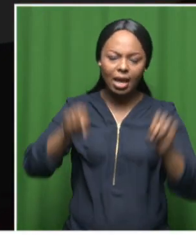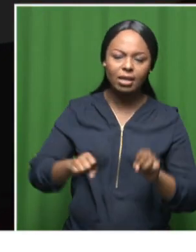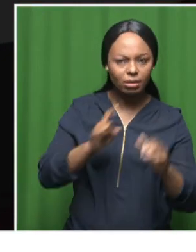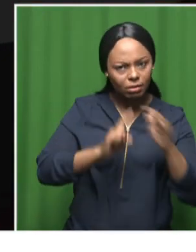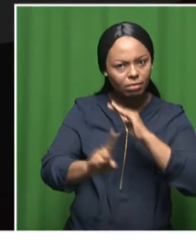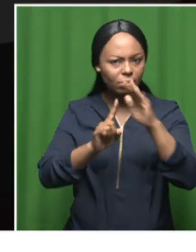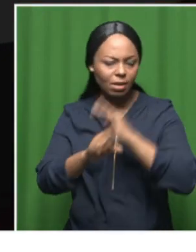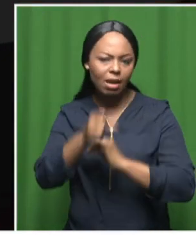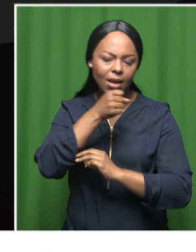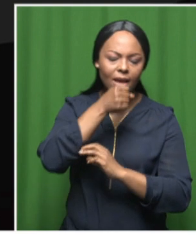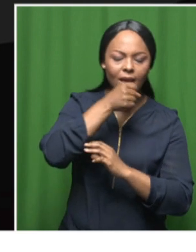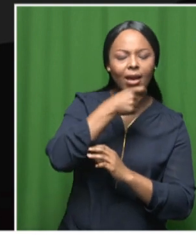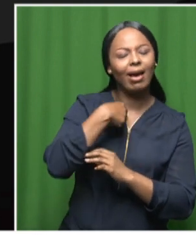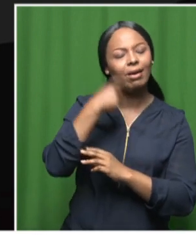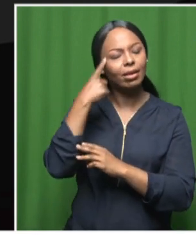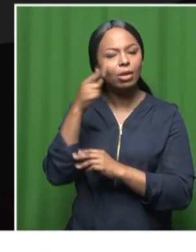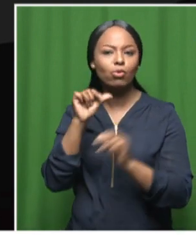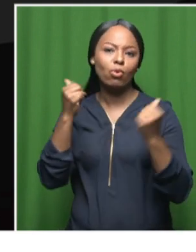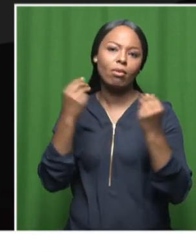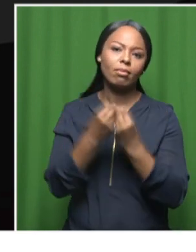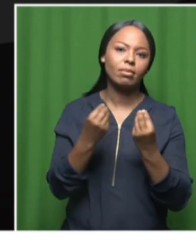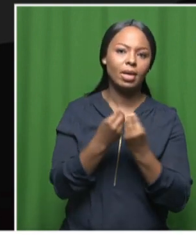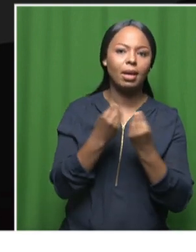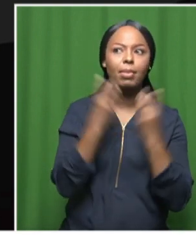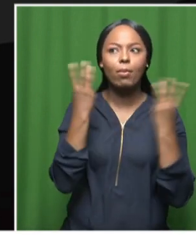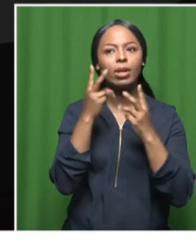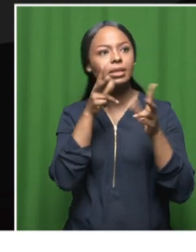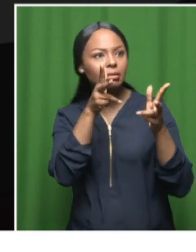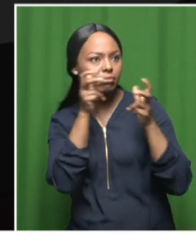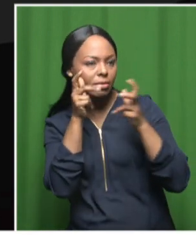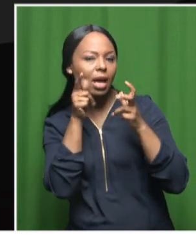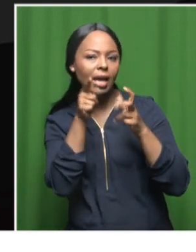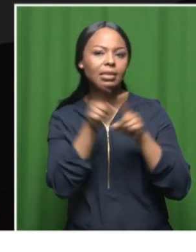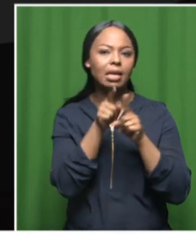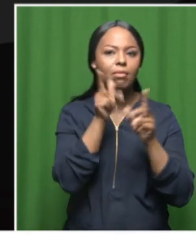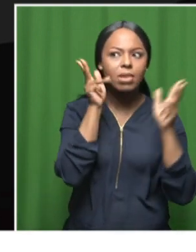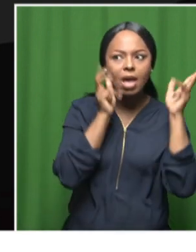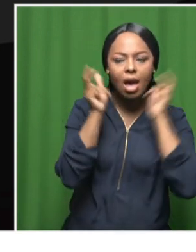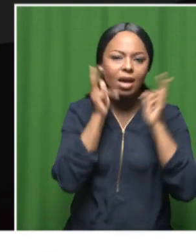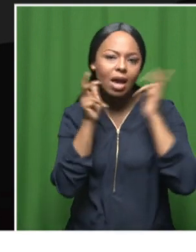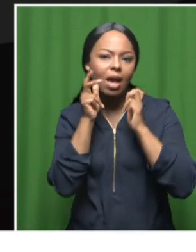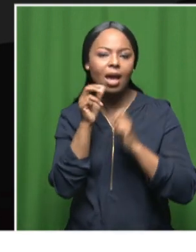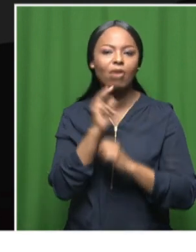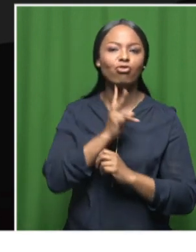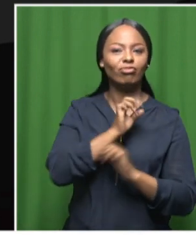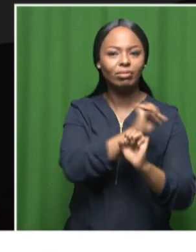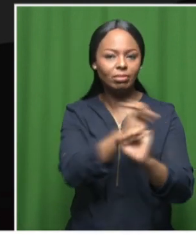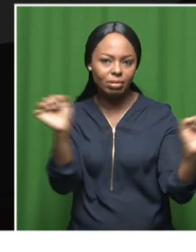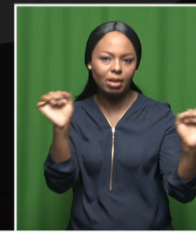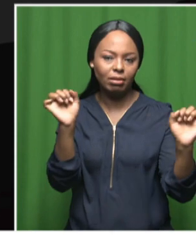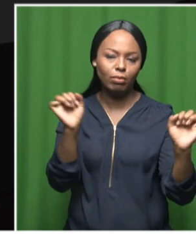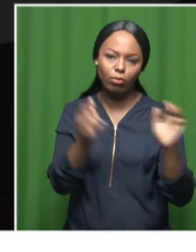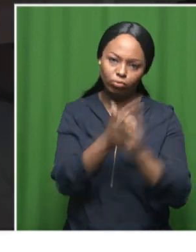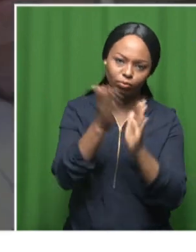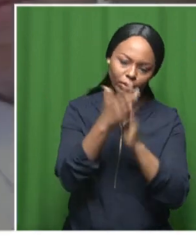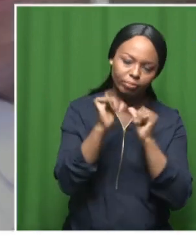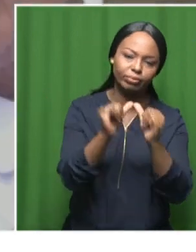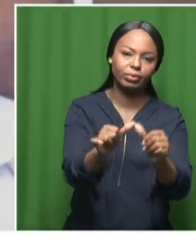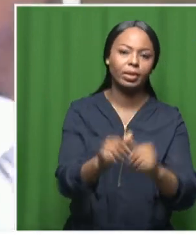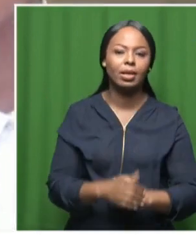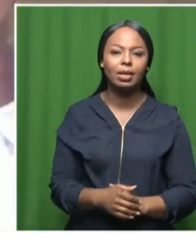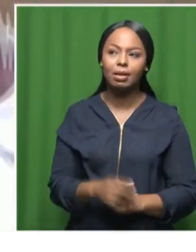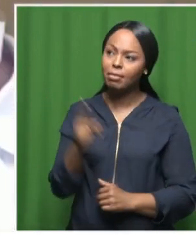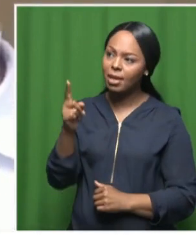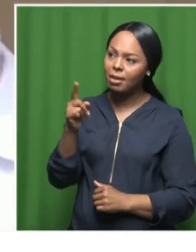is what counts. People can see them, people can hear them. They're not going anywhere. Sis B, for you?